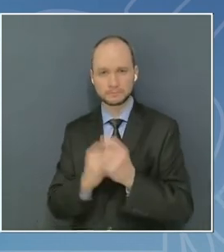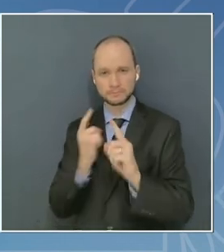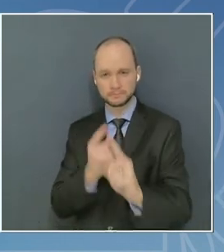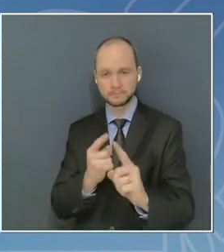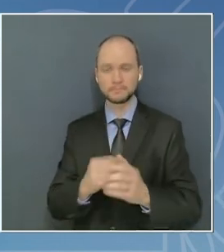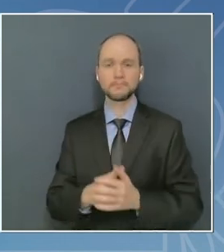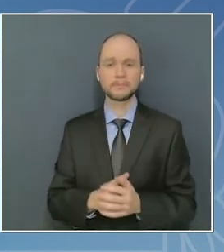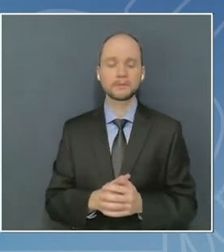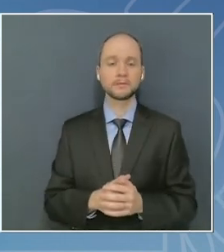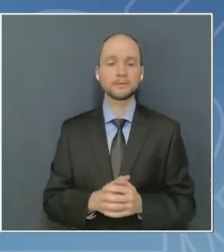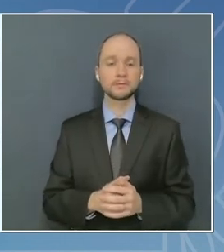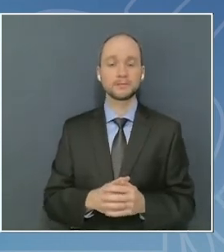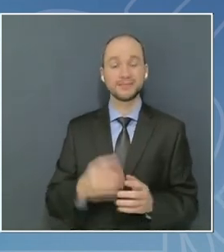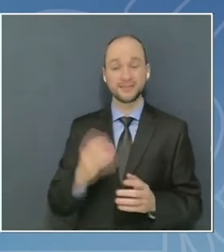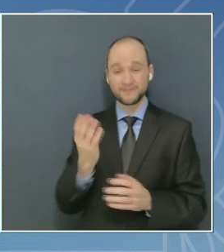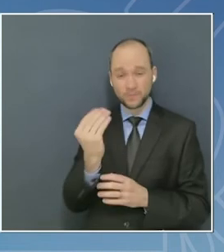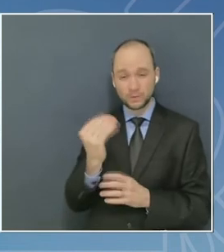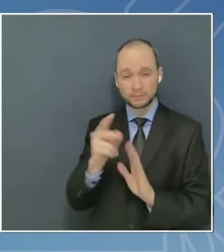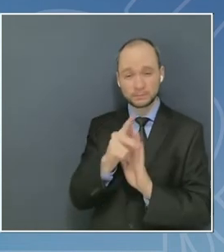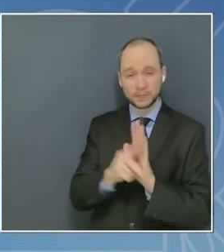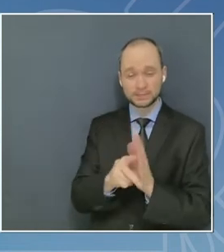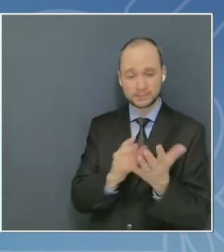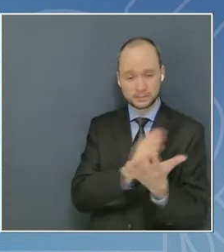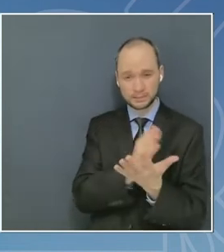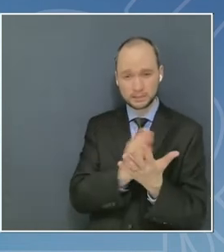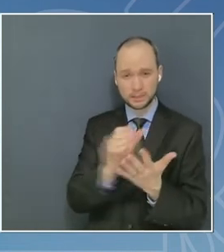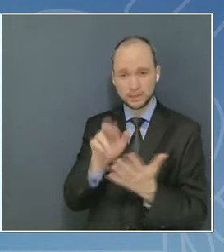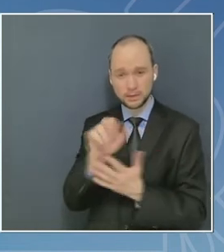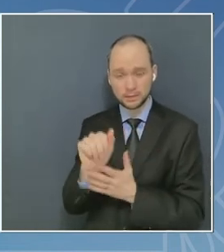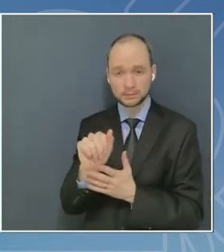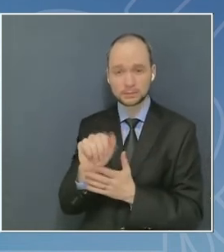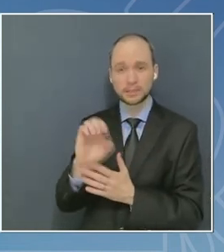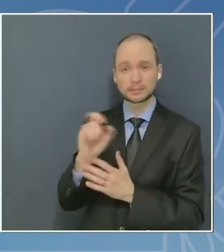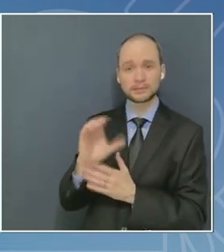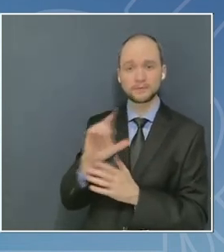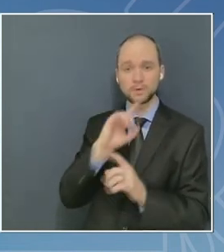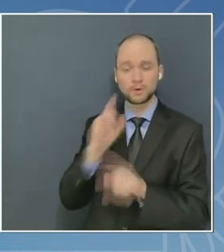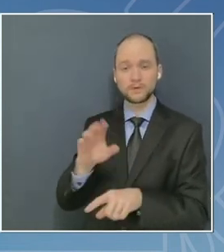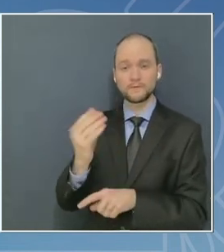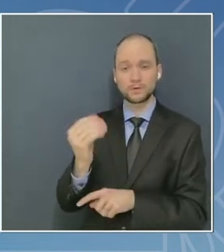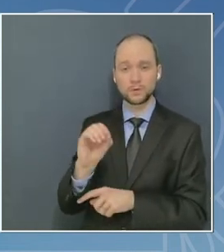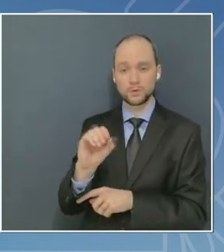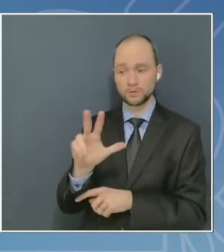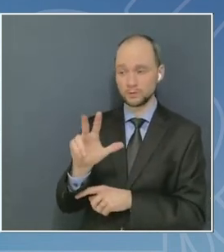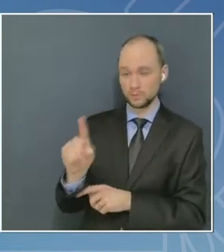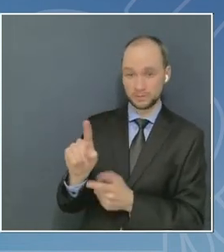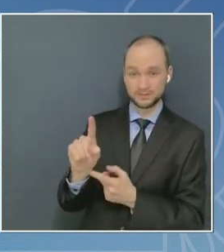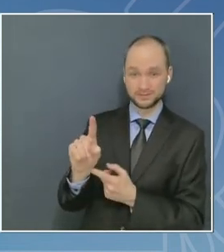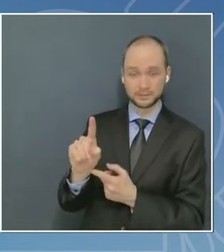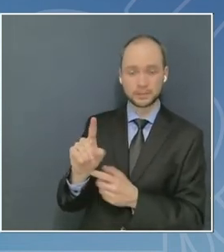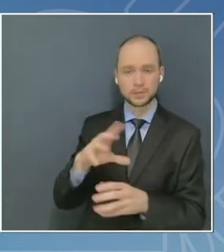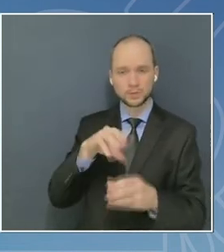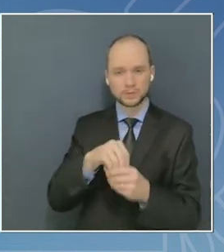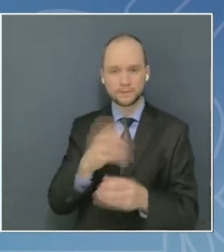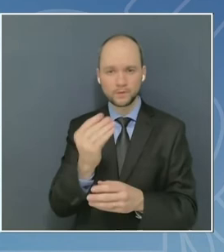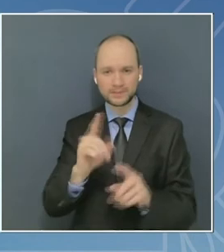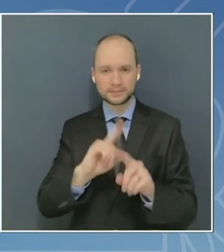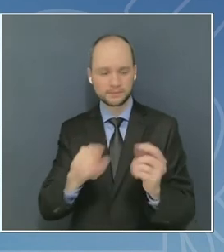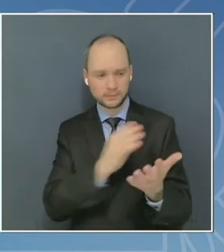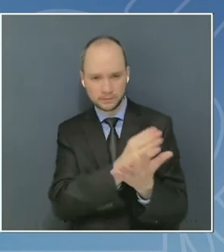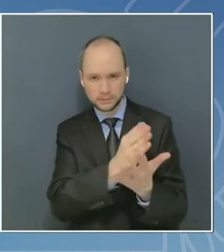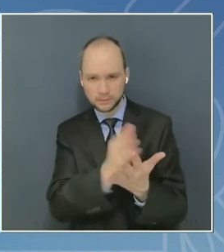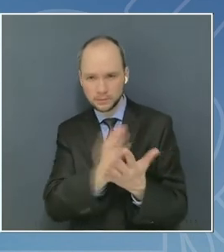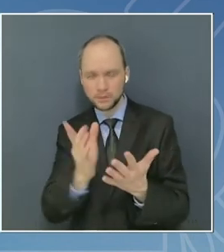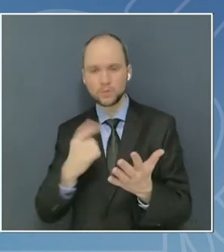of 14 policy areas that the president outlined in Executive Order 14031 that we are making progress on, that we're